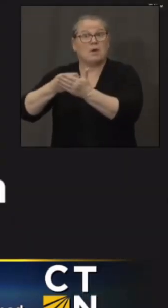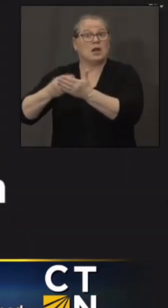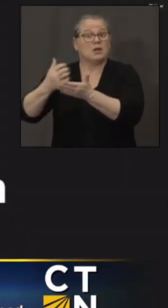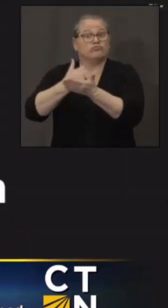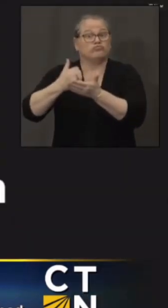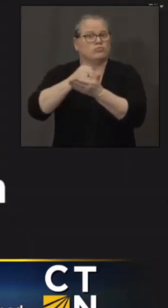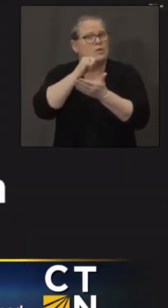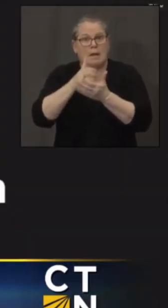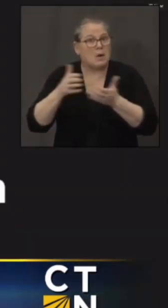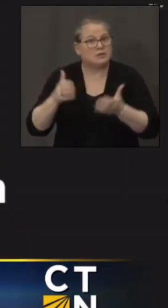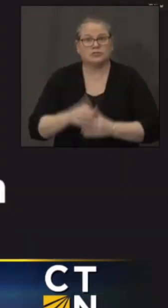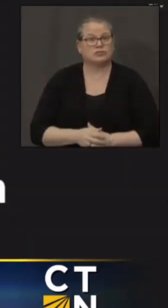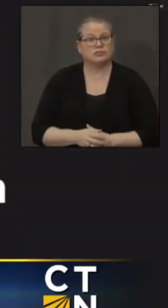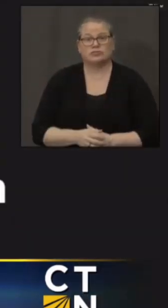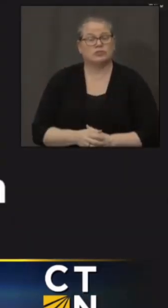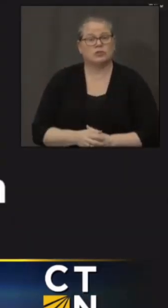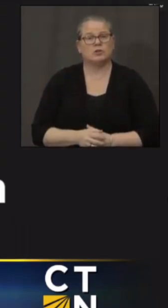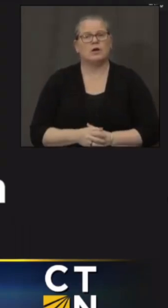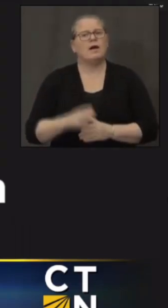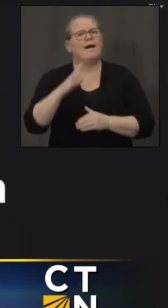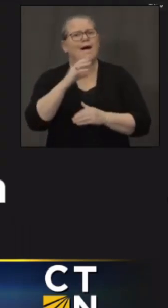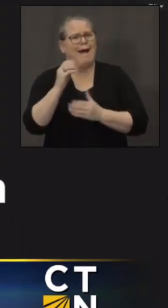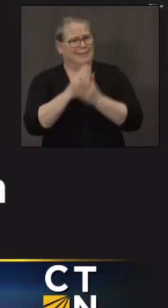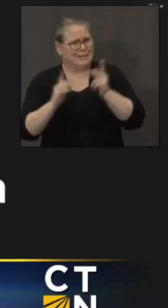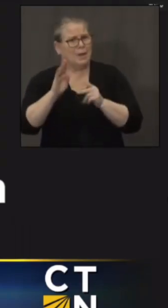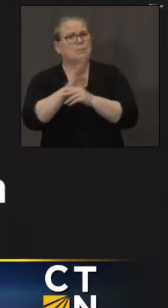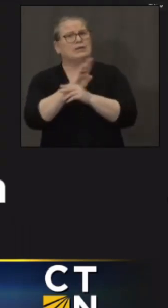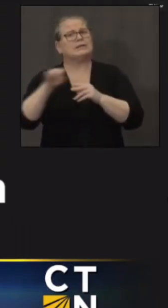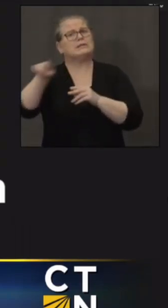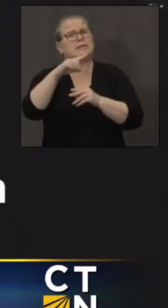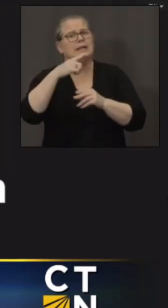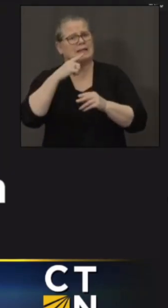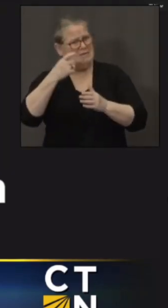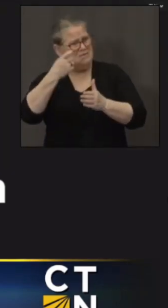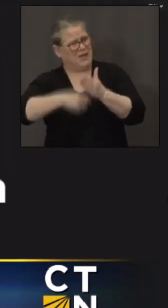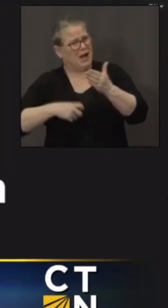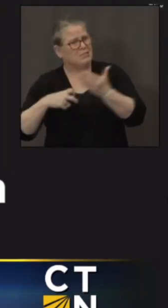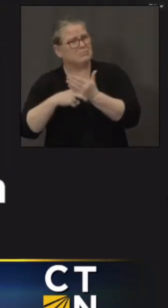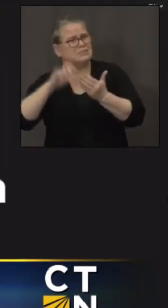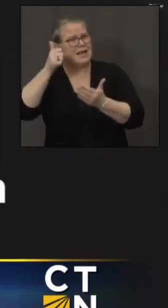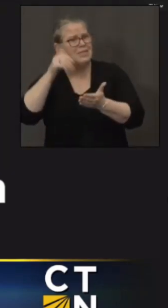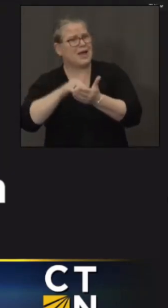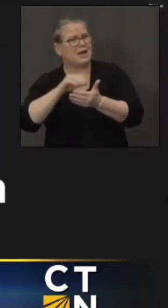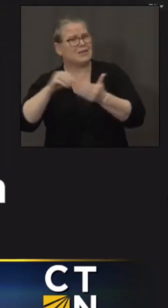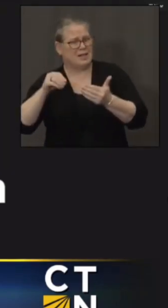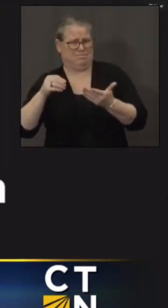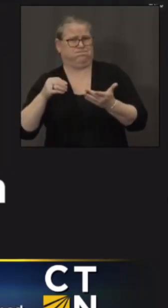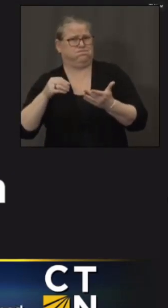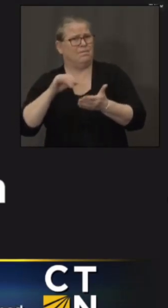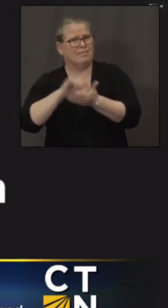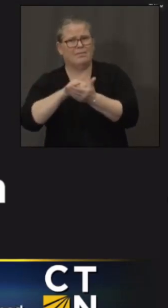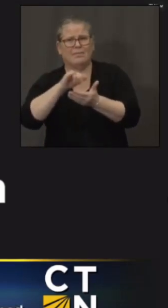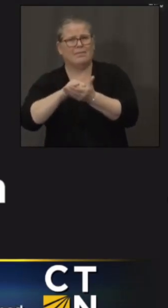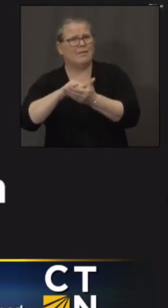of the businesses we spoke to said they couldn't afford a $10,000 fine. They realized that you're not out to get them. It's more the bad actors. But if they